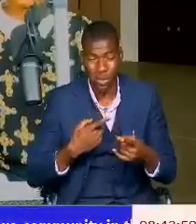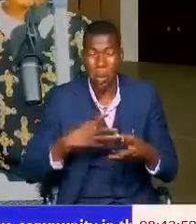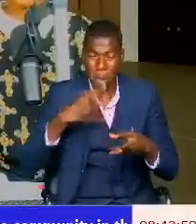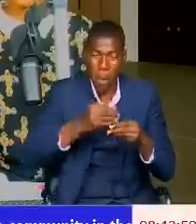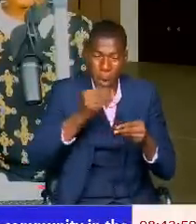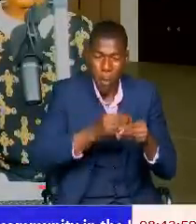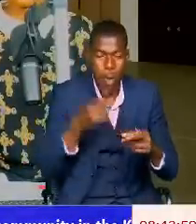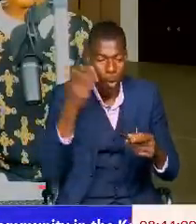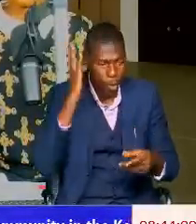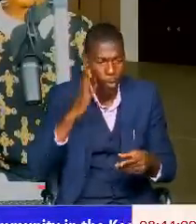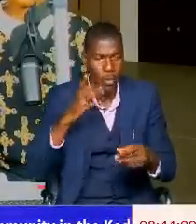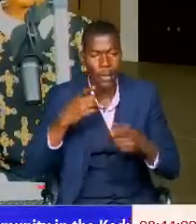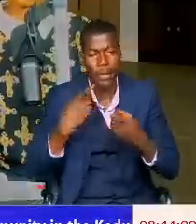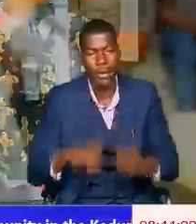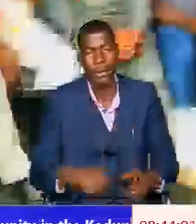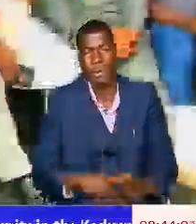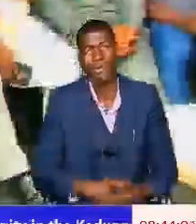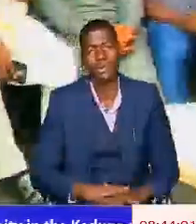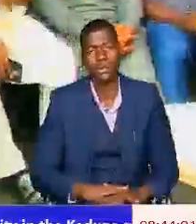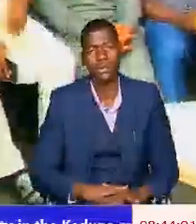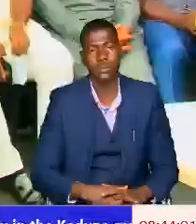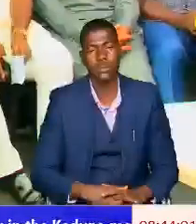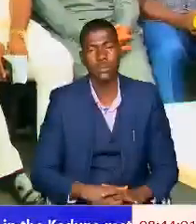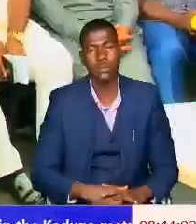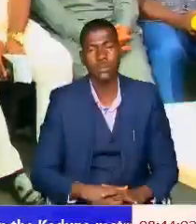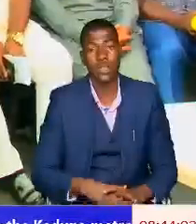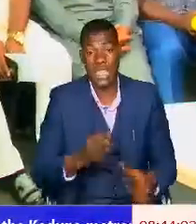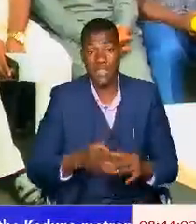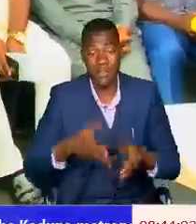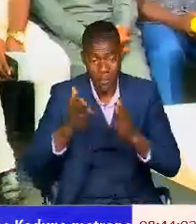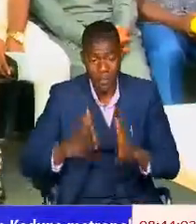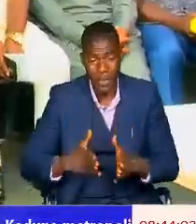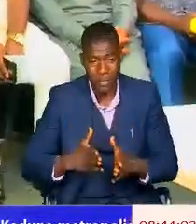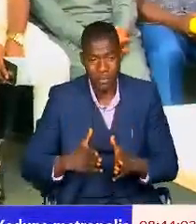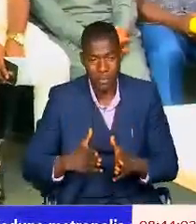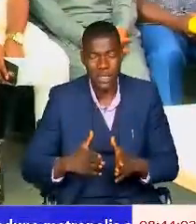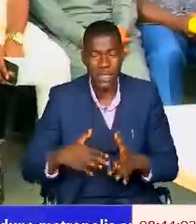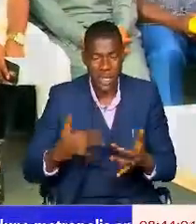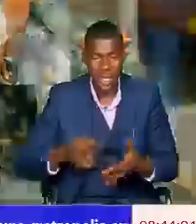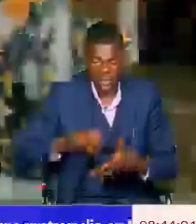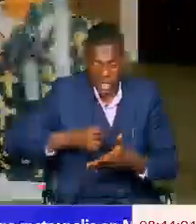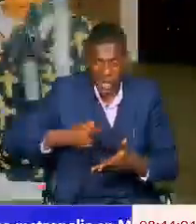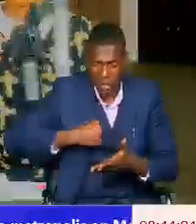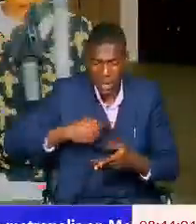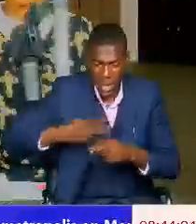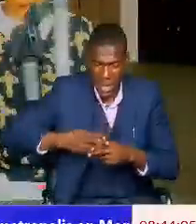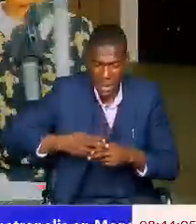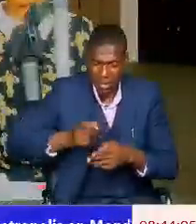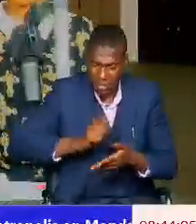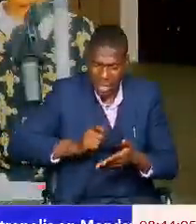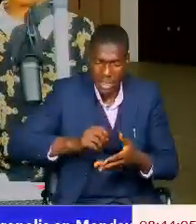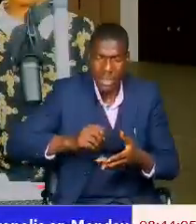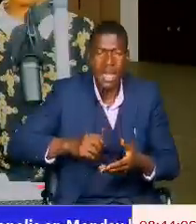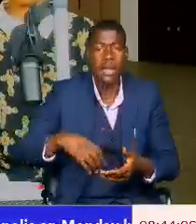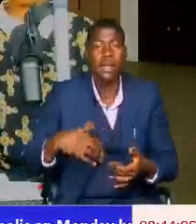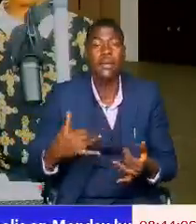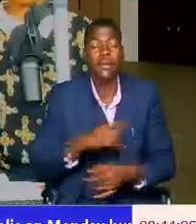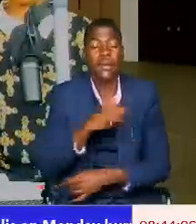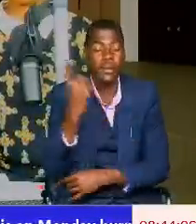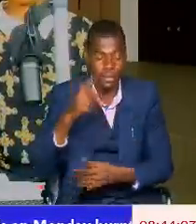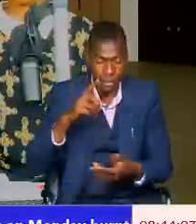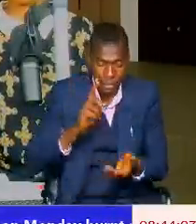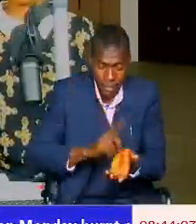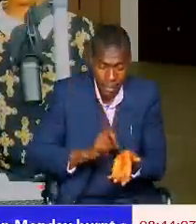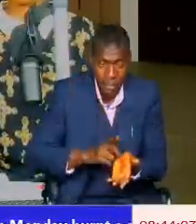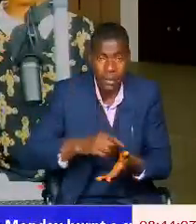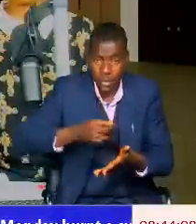telling you, we never see anything. Make somebody go quote me, write my name somewhere, write today's date and the